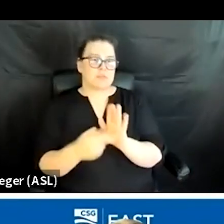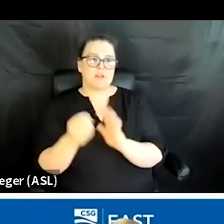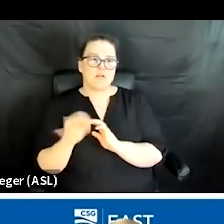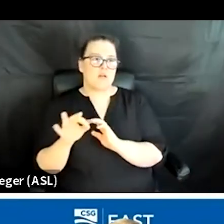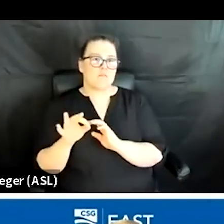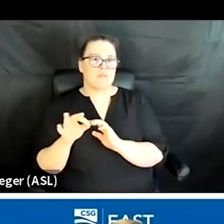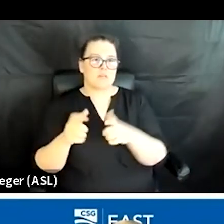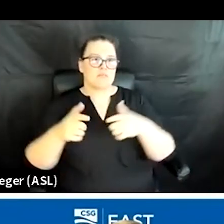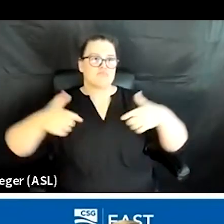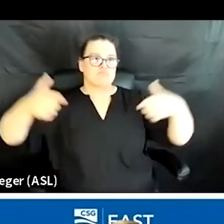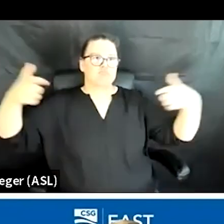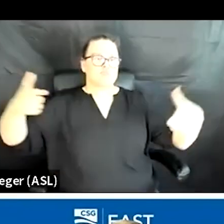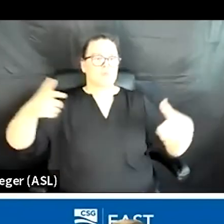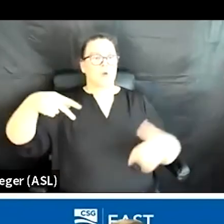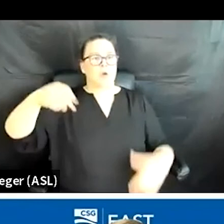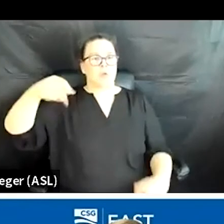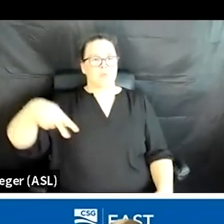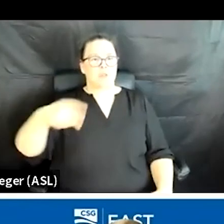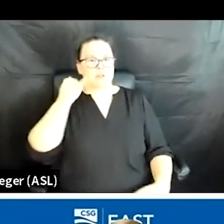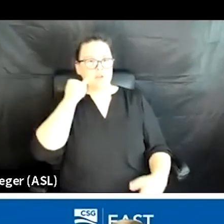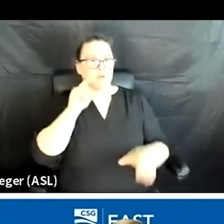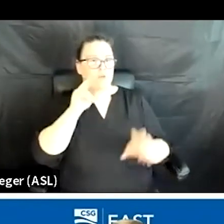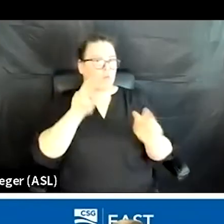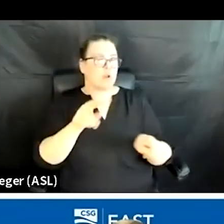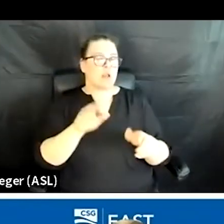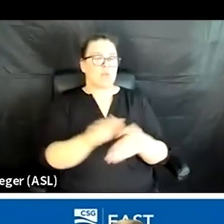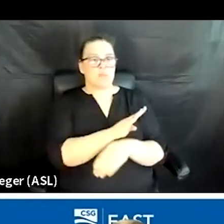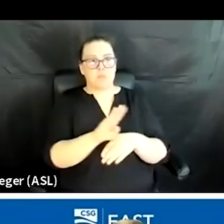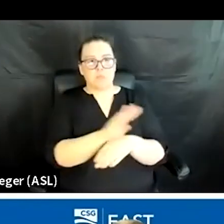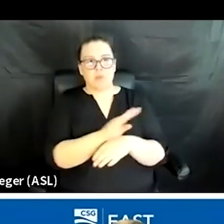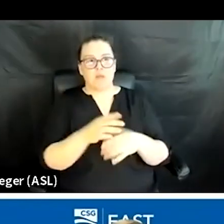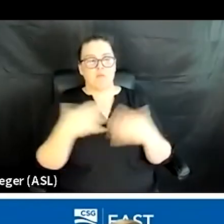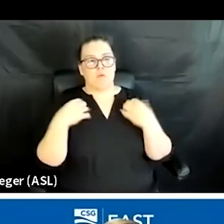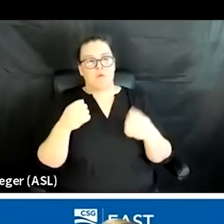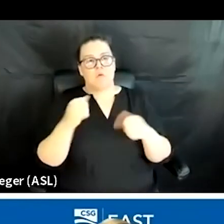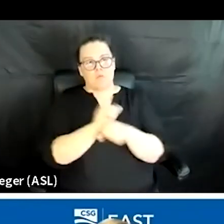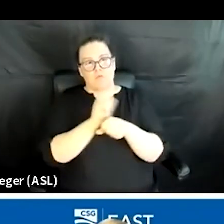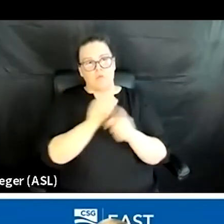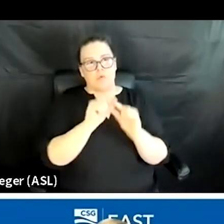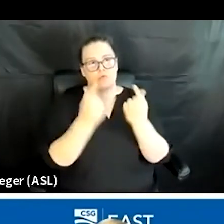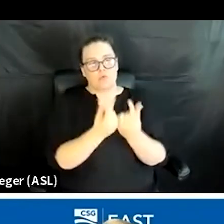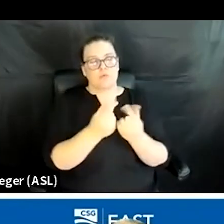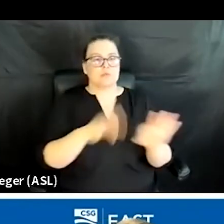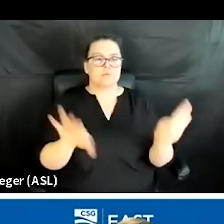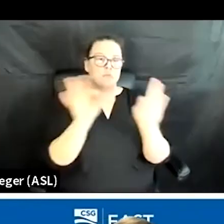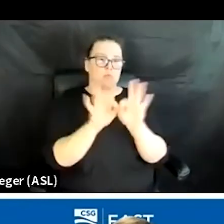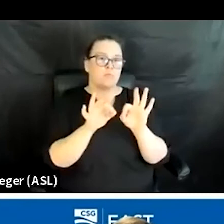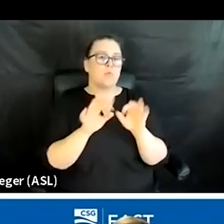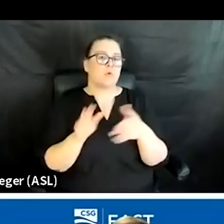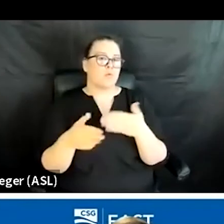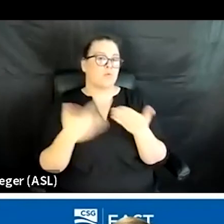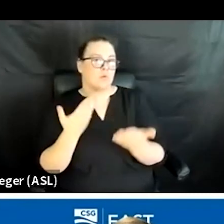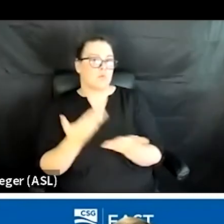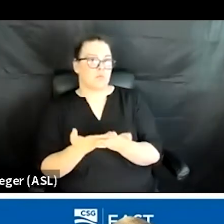larger population. And so when we look at the behavioral health workforce, it's imperative that we recruit